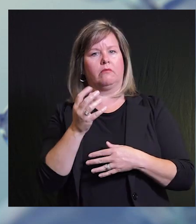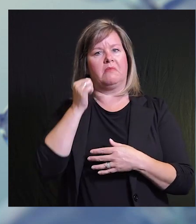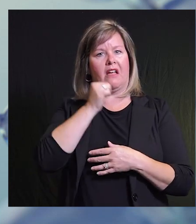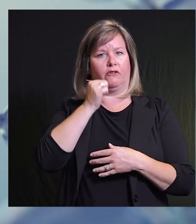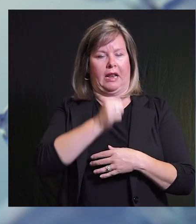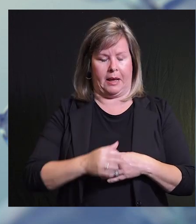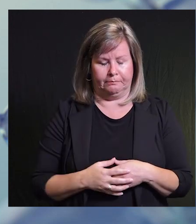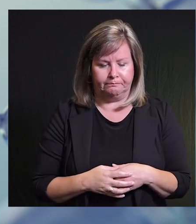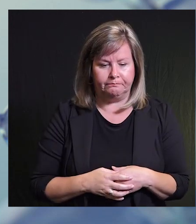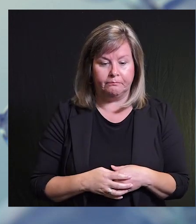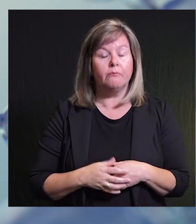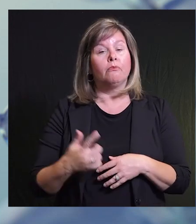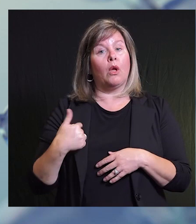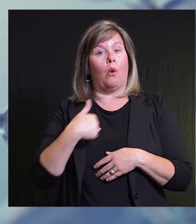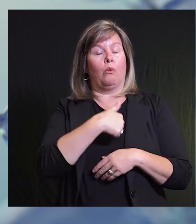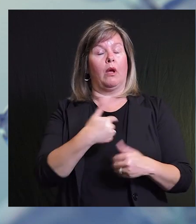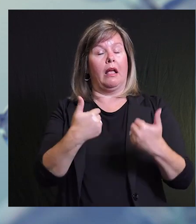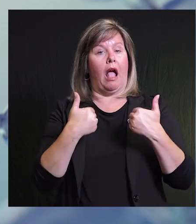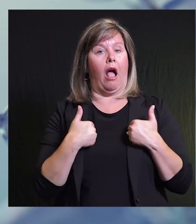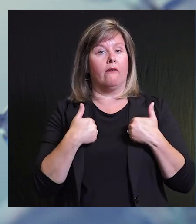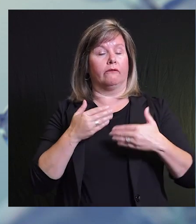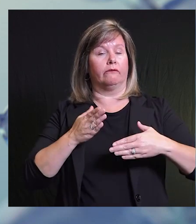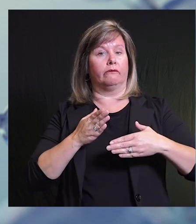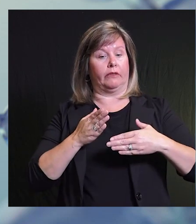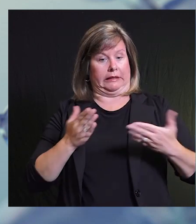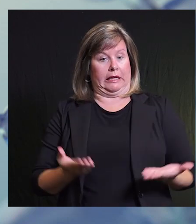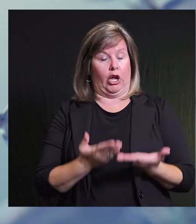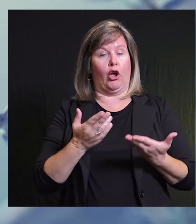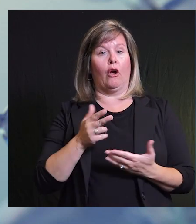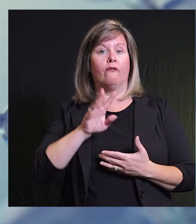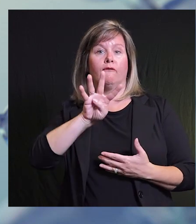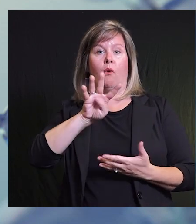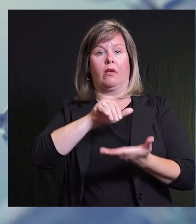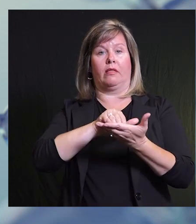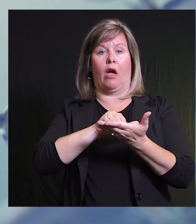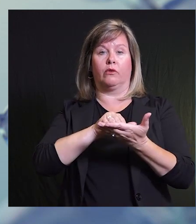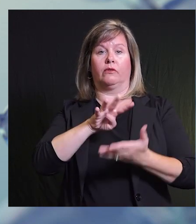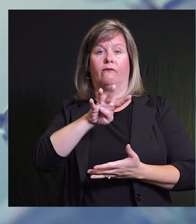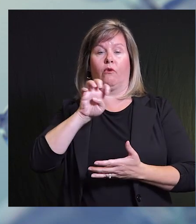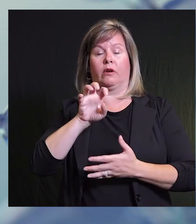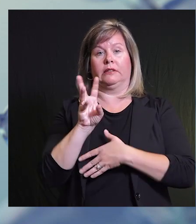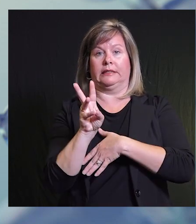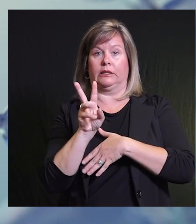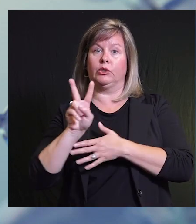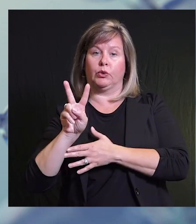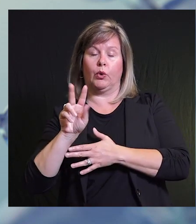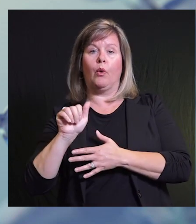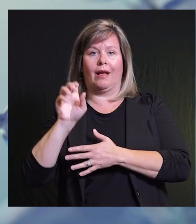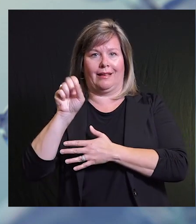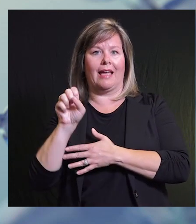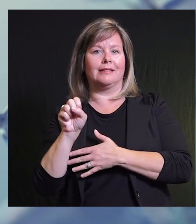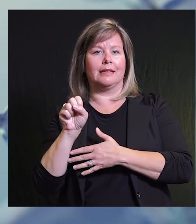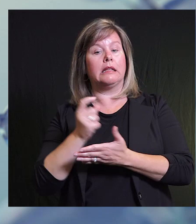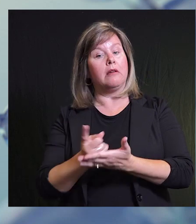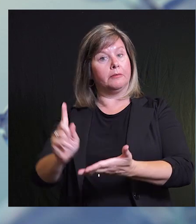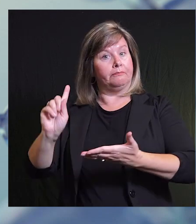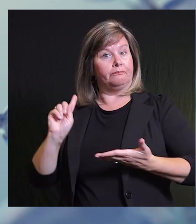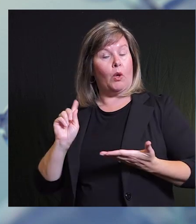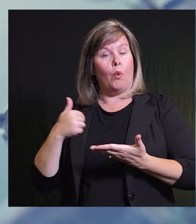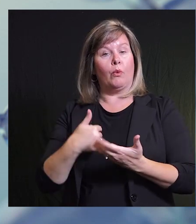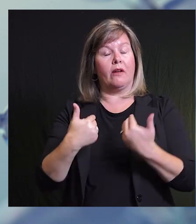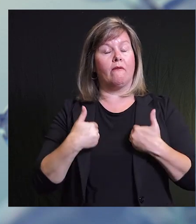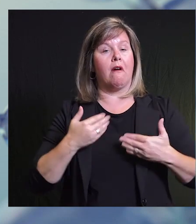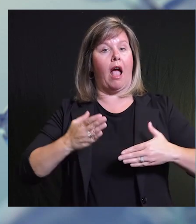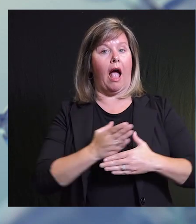week. Here in Kent County, as of today, we have 4,462 diagnosed cases of COVID-19. Over the